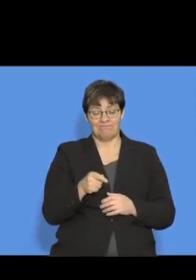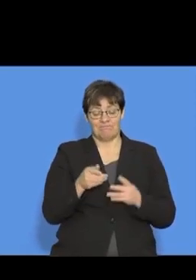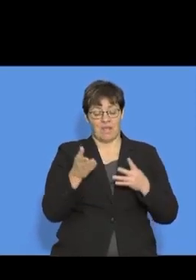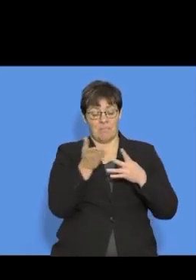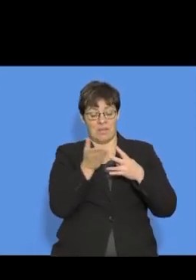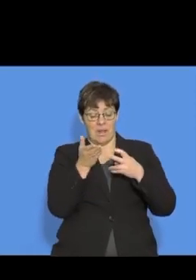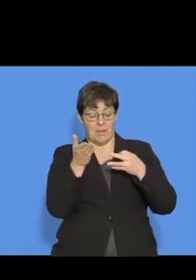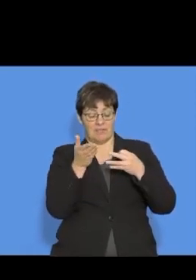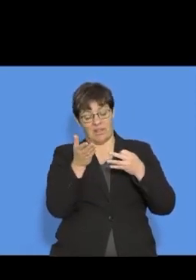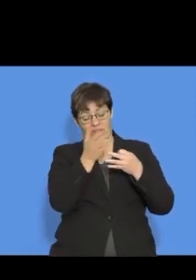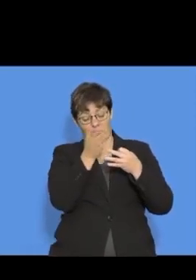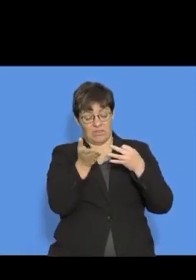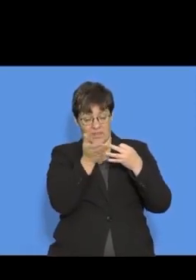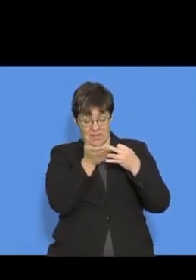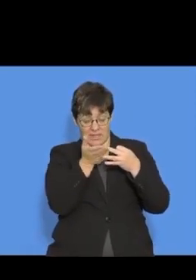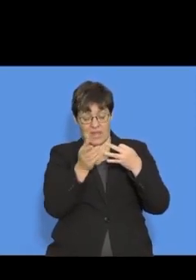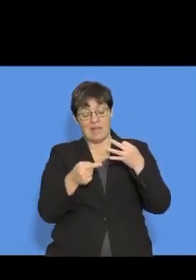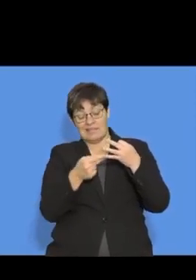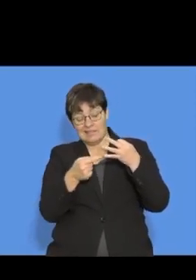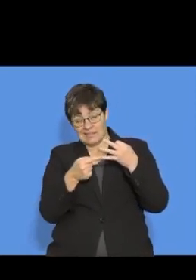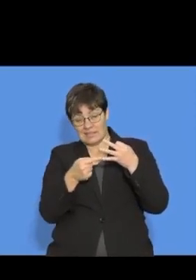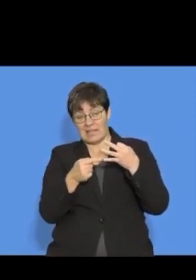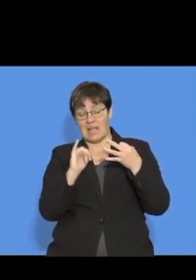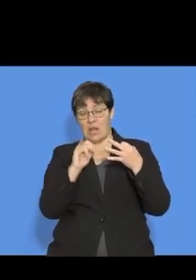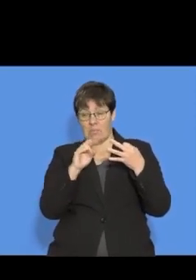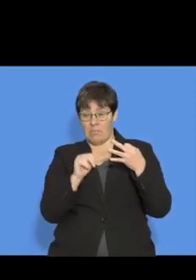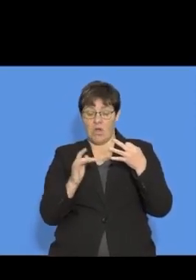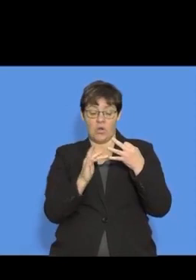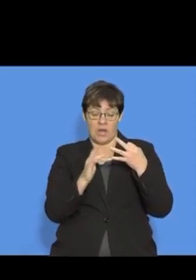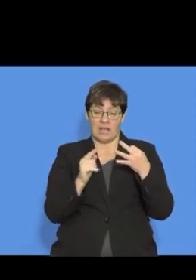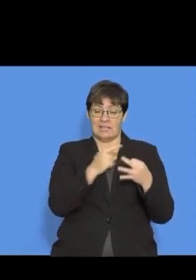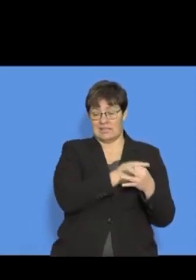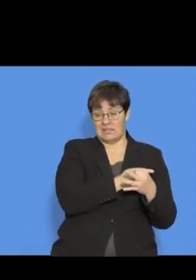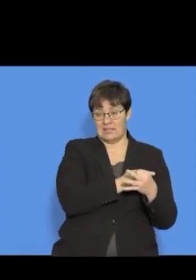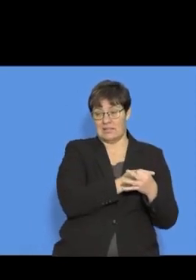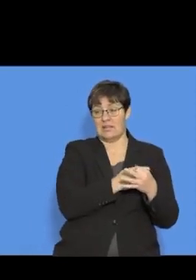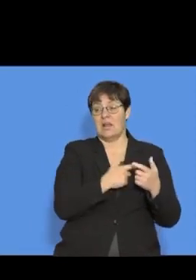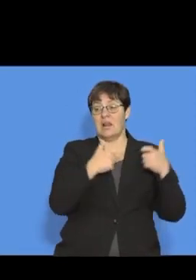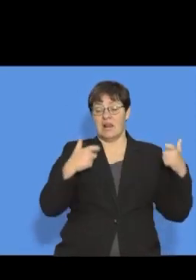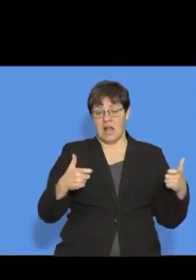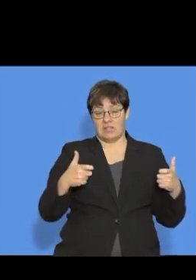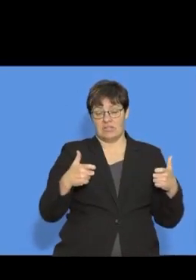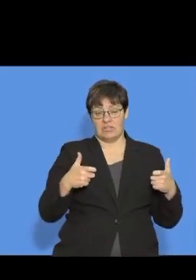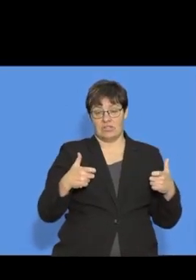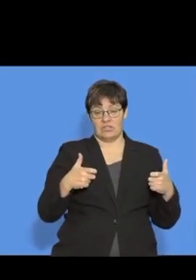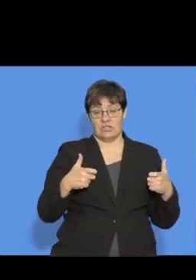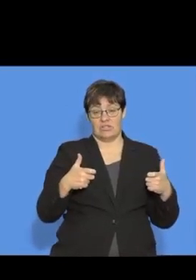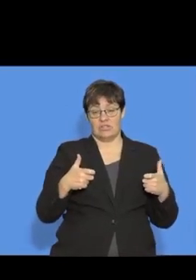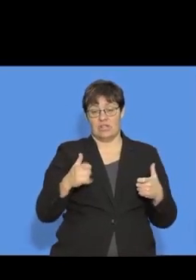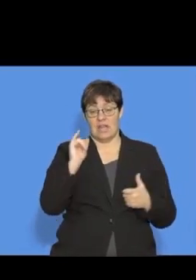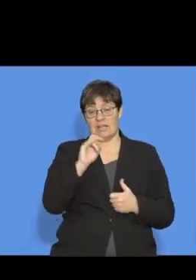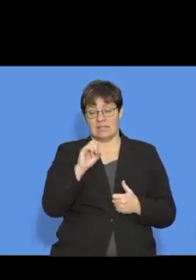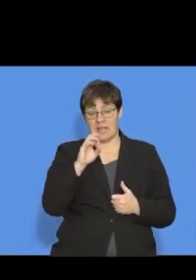The jejunum is the middle portion which we discussed, and the ileum is the part that connects to the large